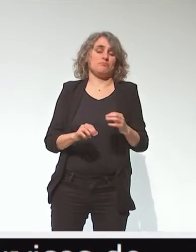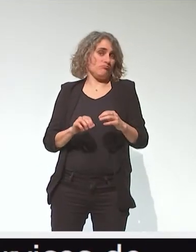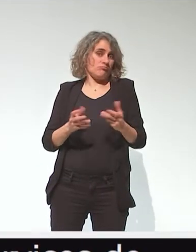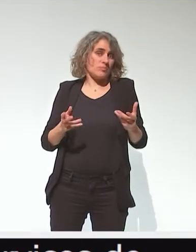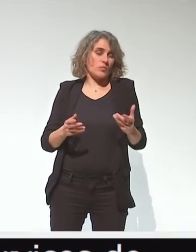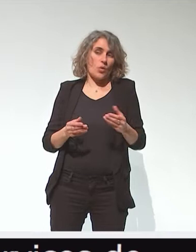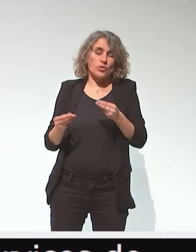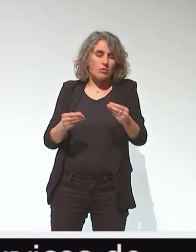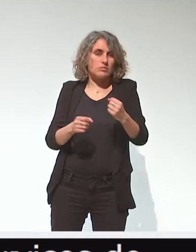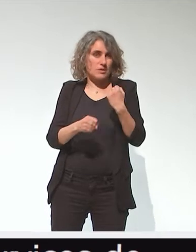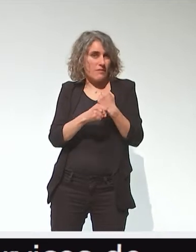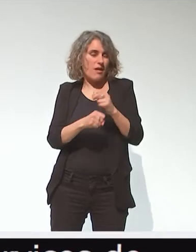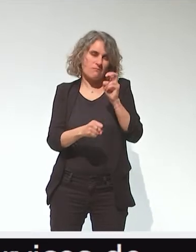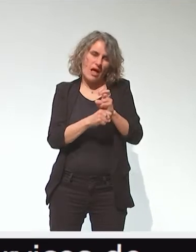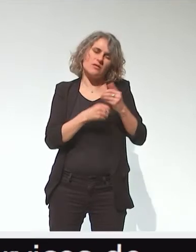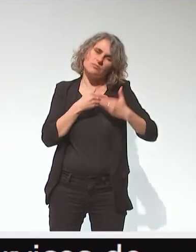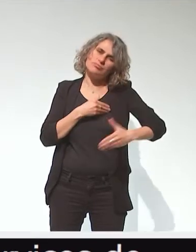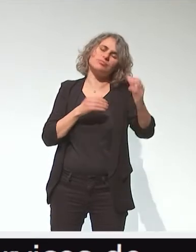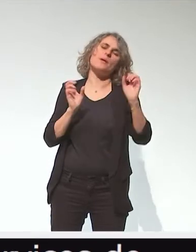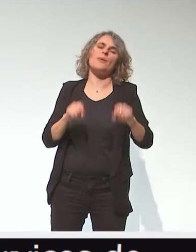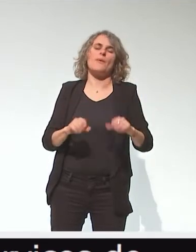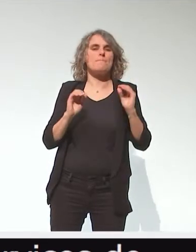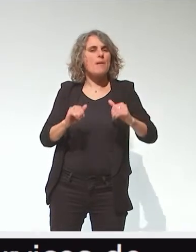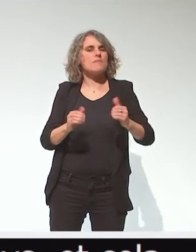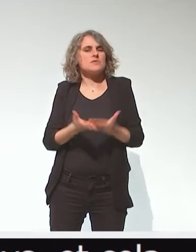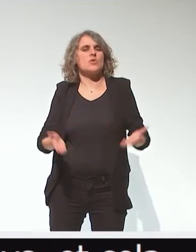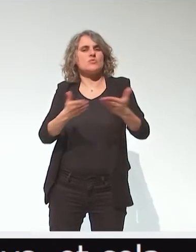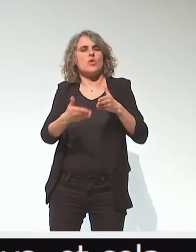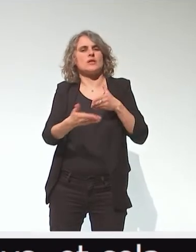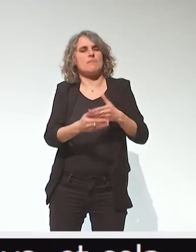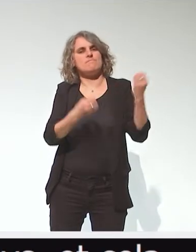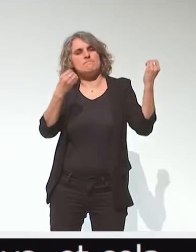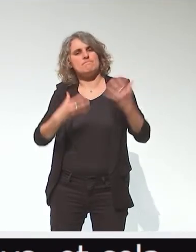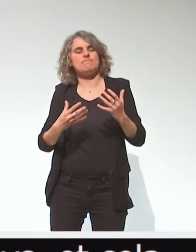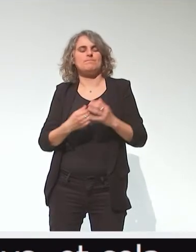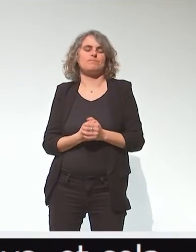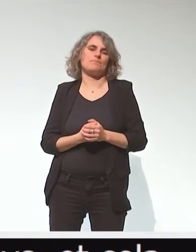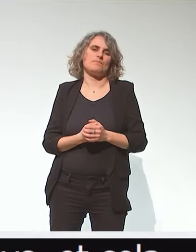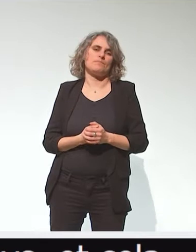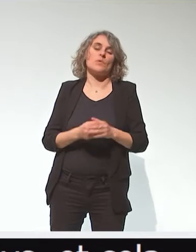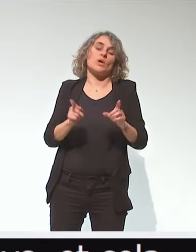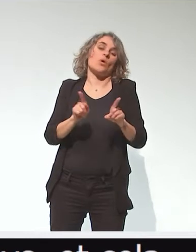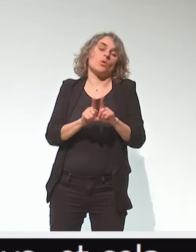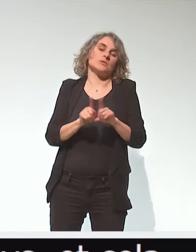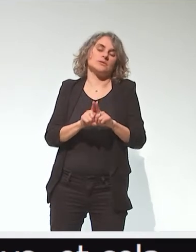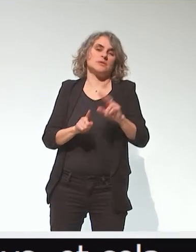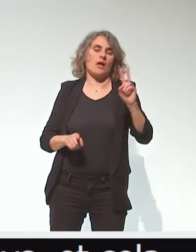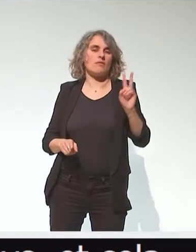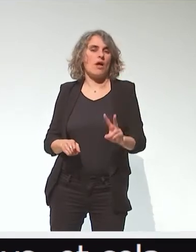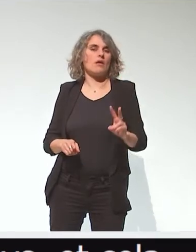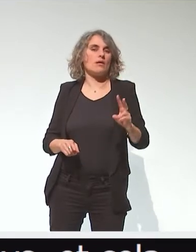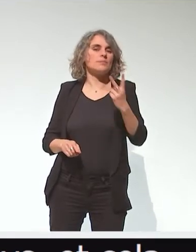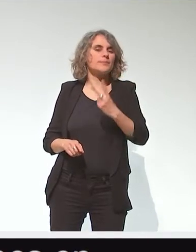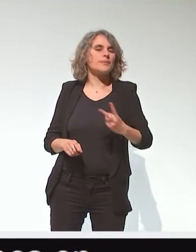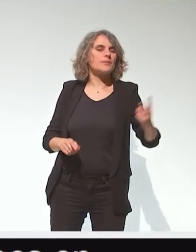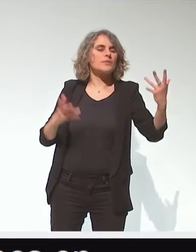integration. Of course, more and more PES started also to, I would say, overcome barriers.